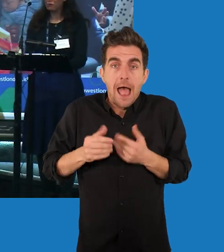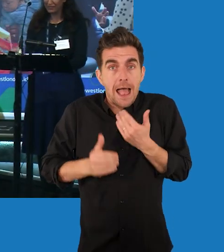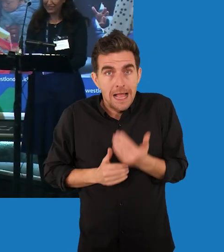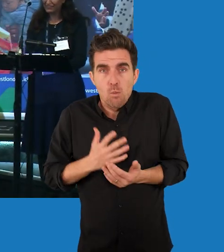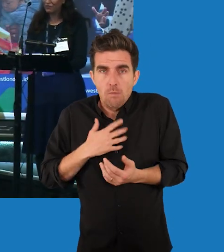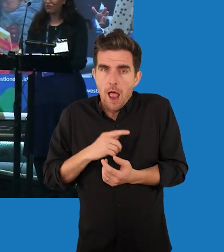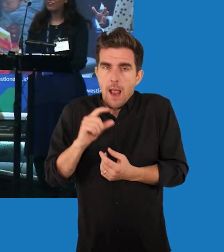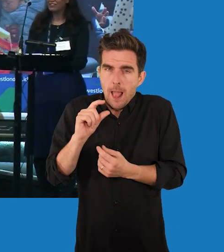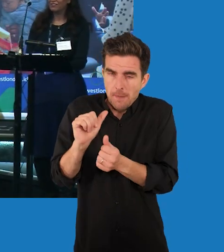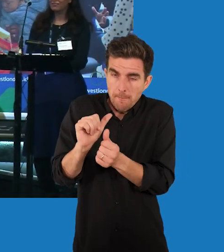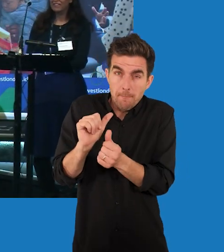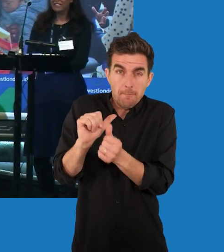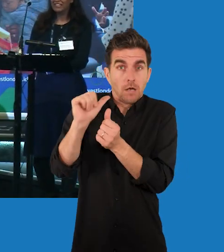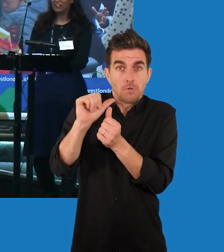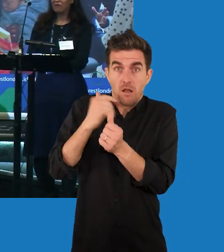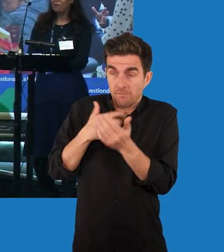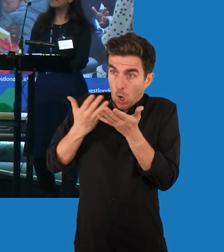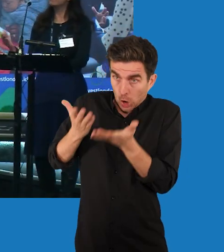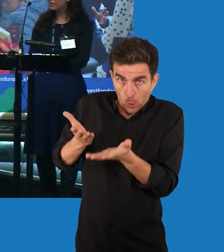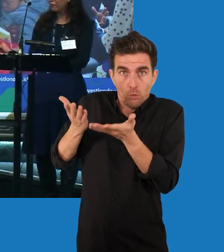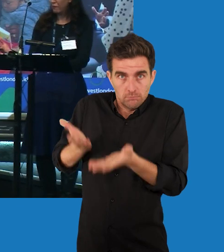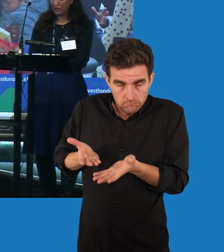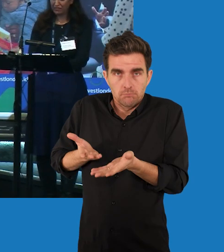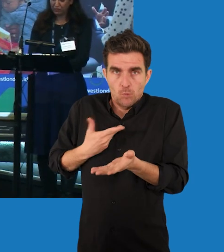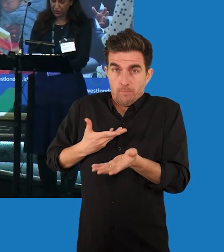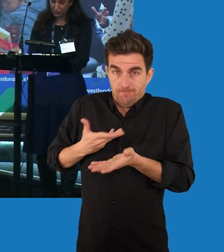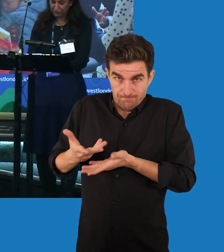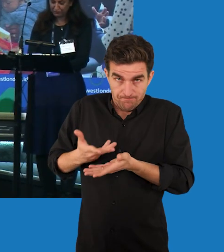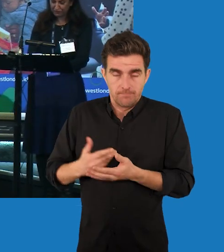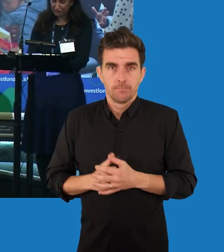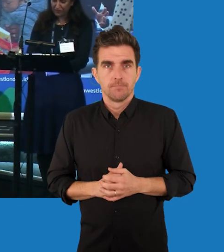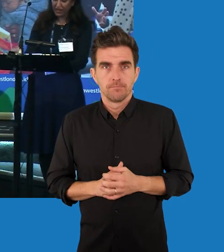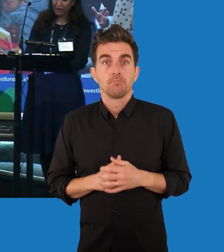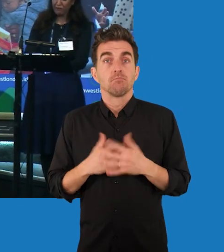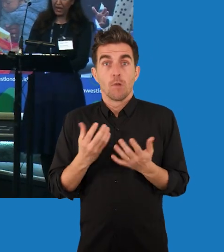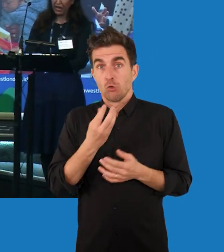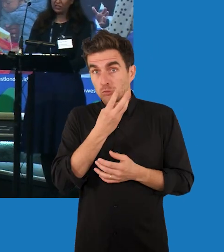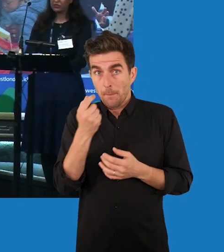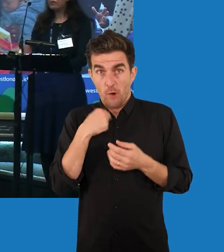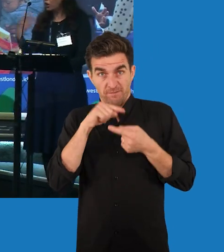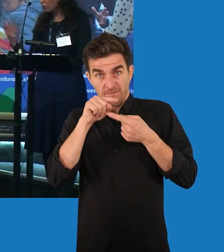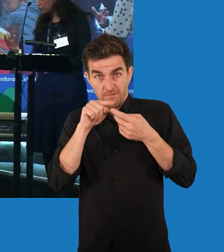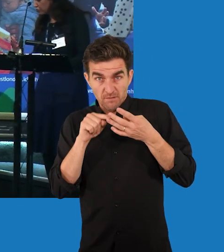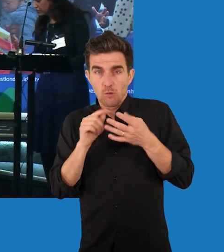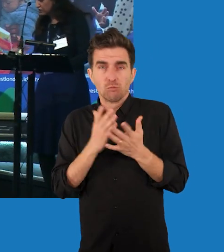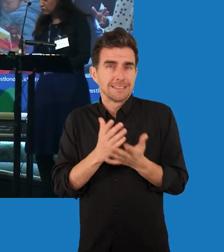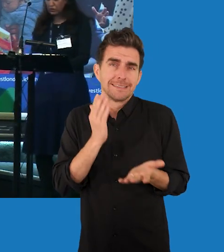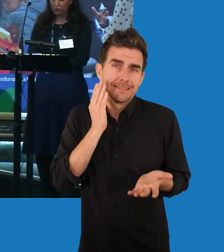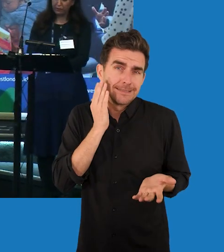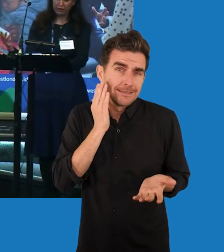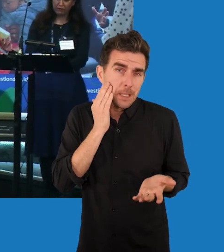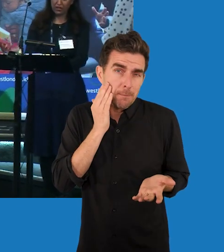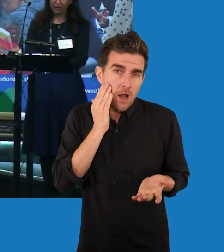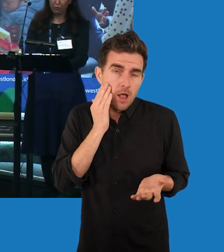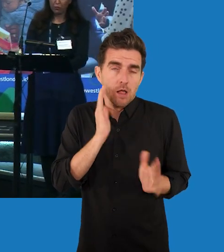forward in trying to, make life a little bit better for you. So some of the goals that we